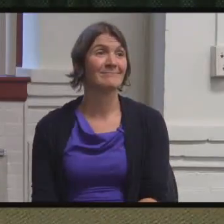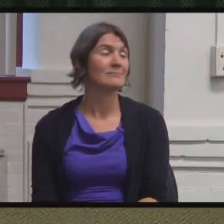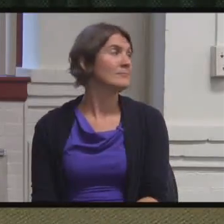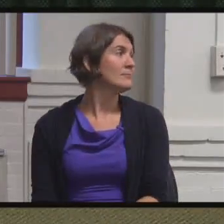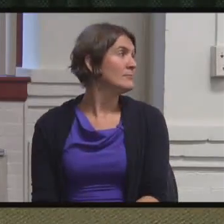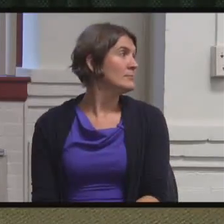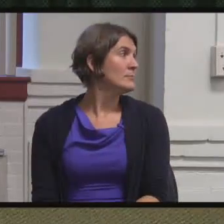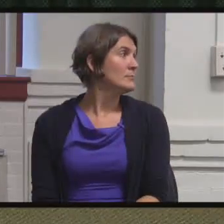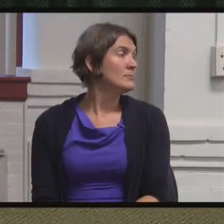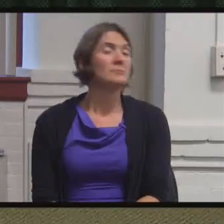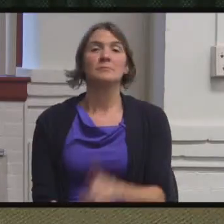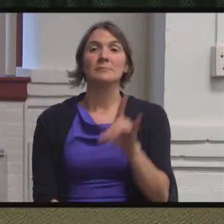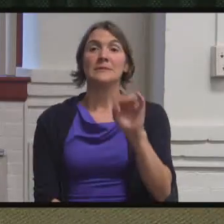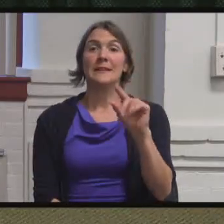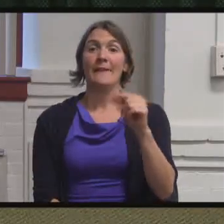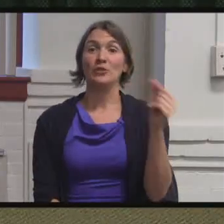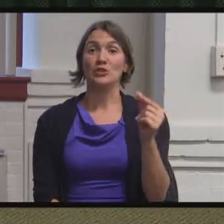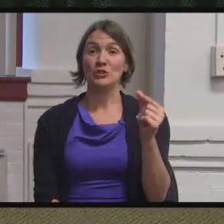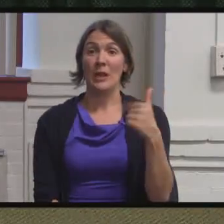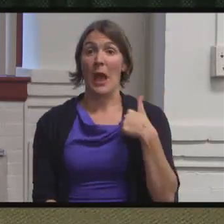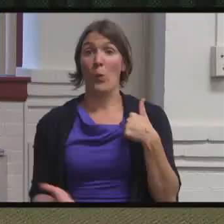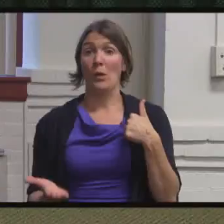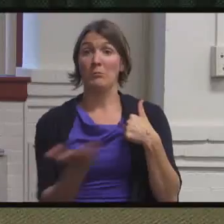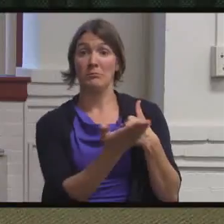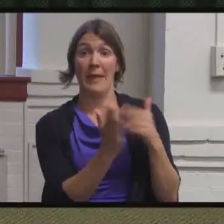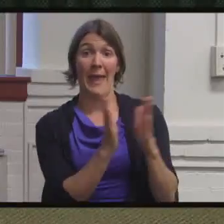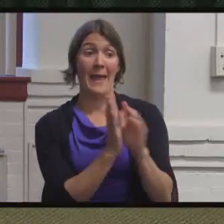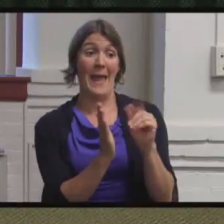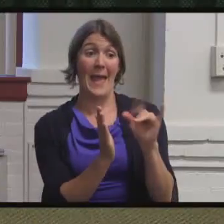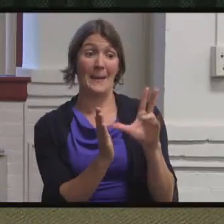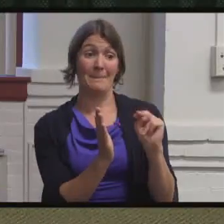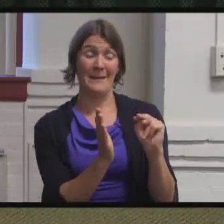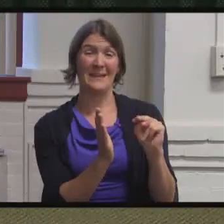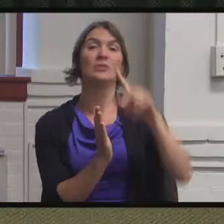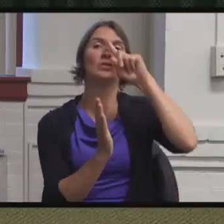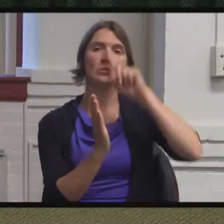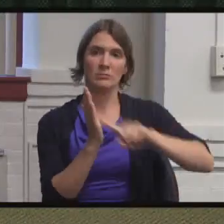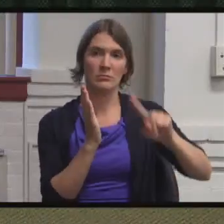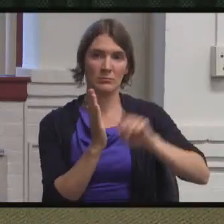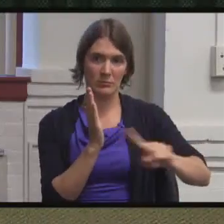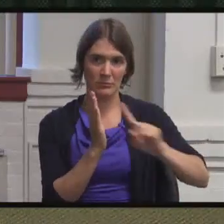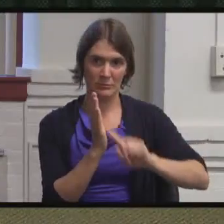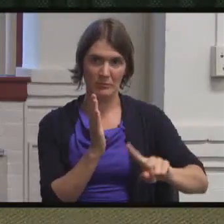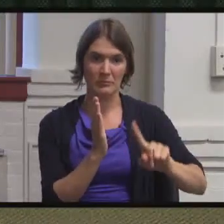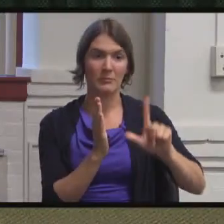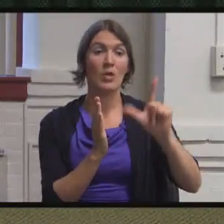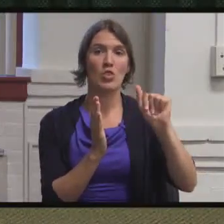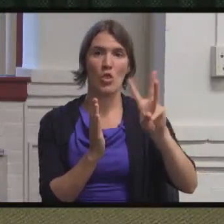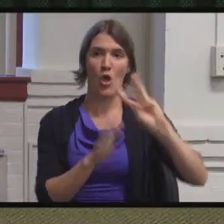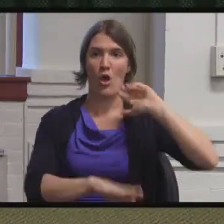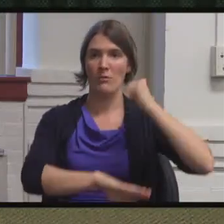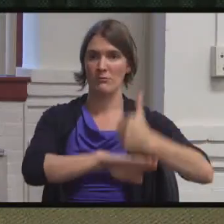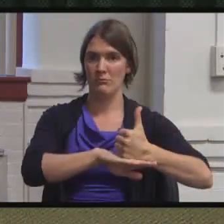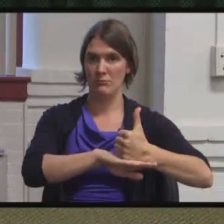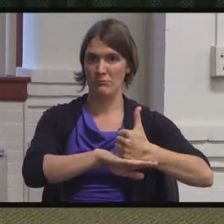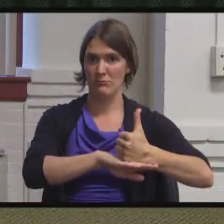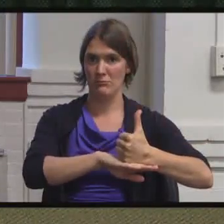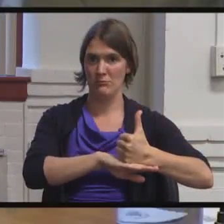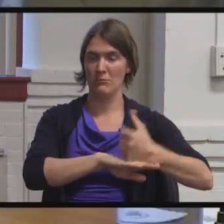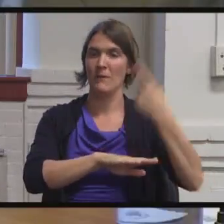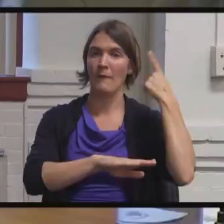I will ask administration to look at issues relating to potential ordinance